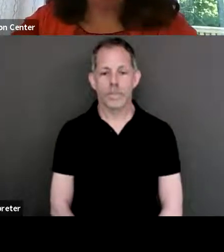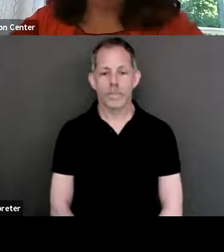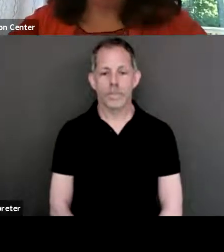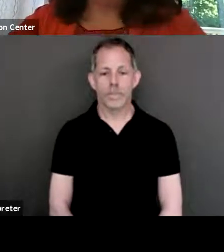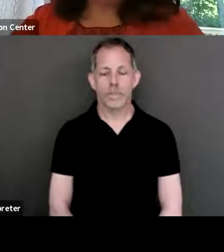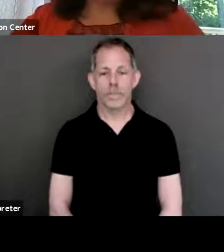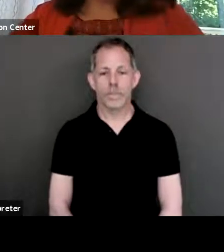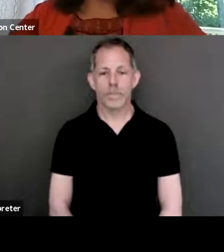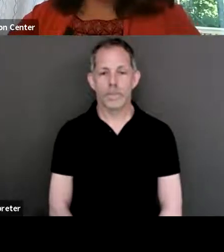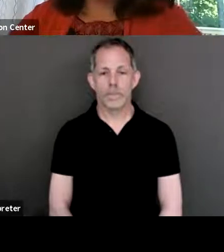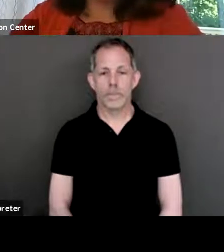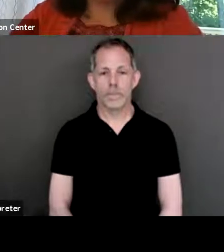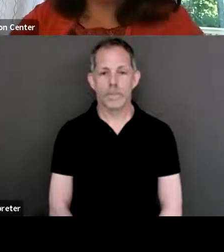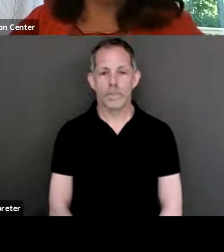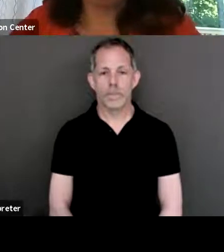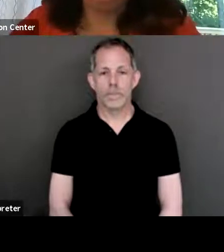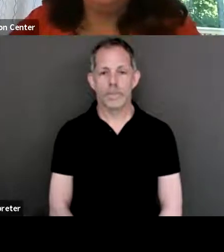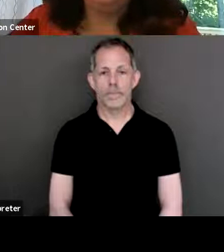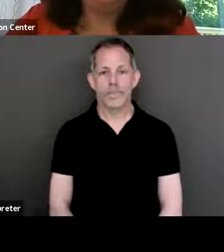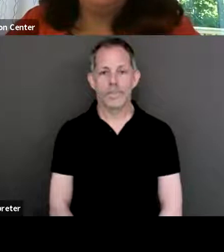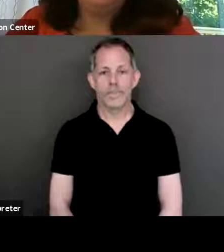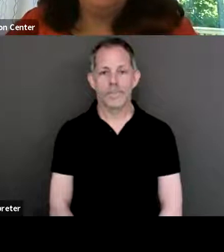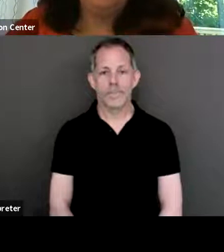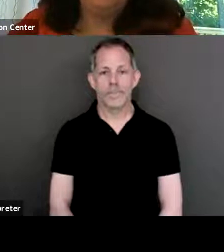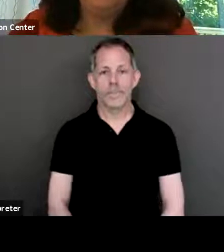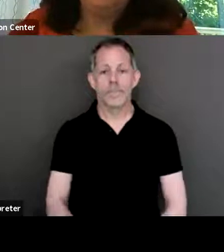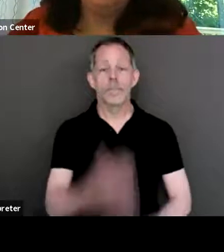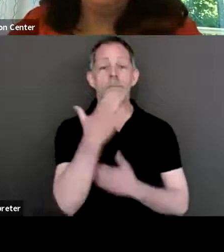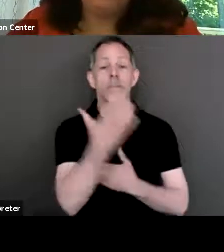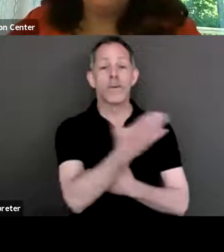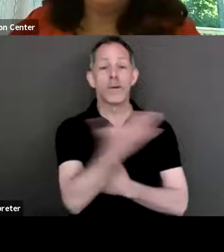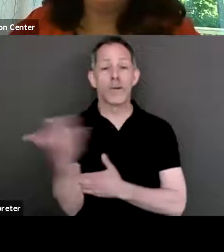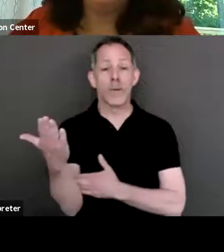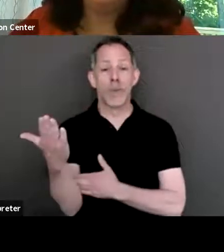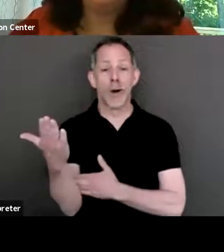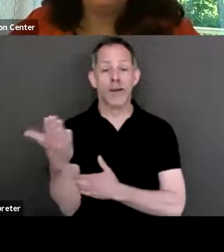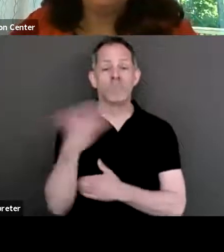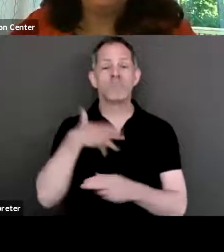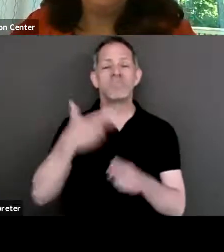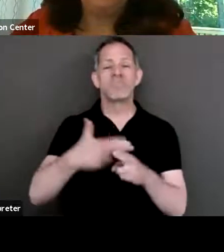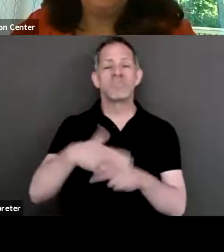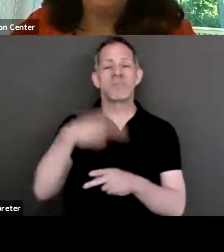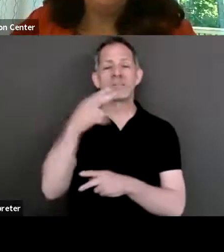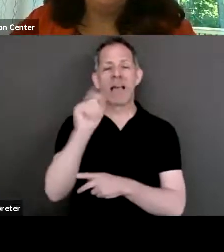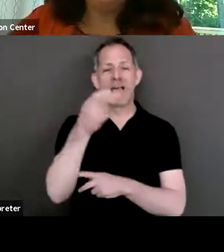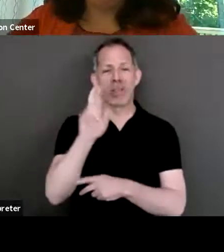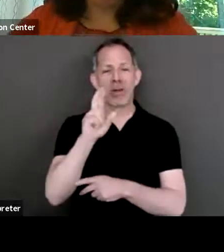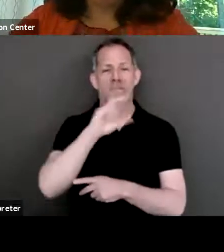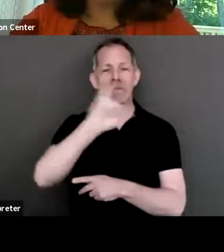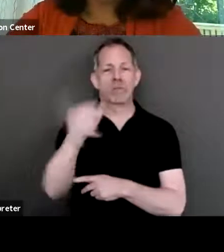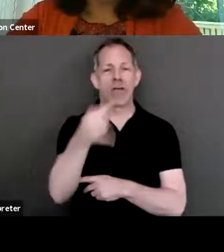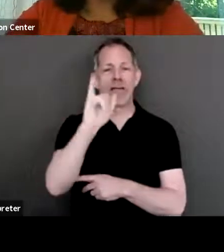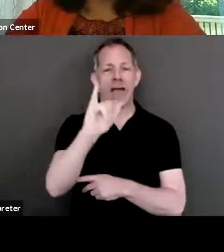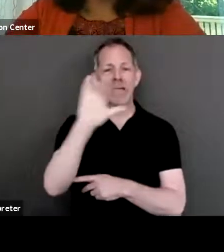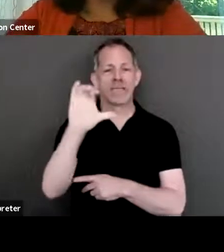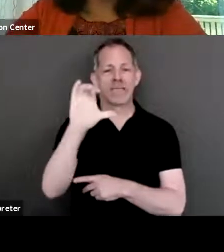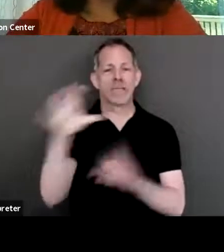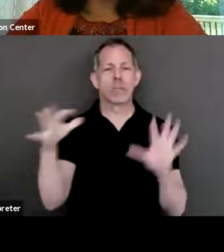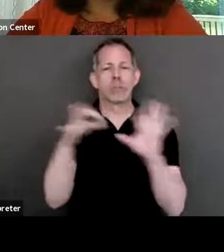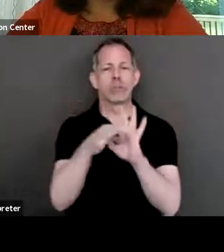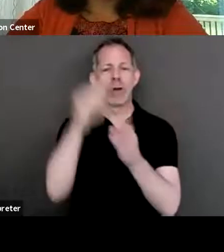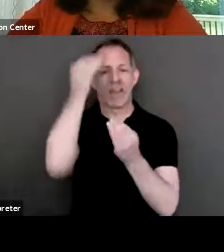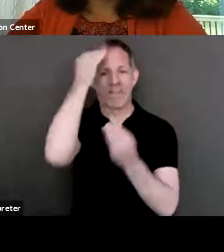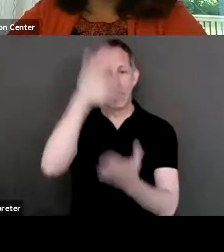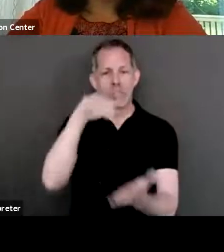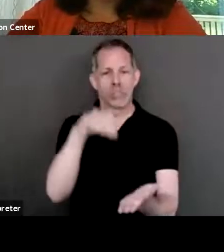Good morning, everybody. This is Heather Thomas with the Joint Information Center for Snohomish County's response to COVID-19. I'm going to take a few moments